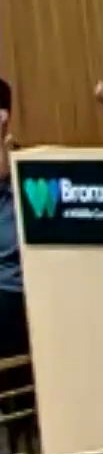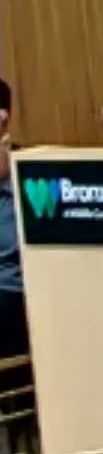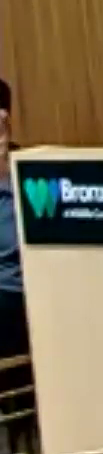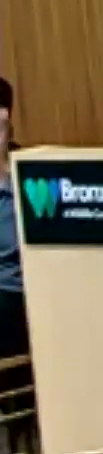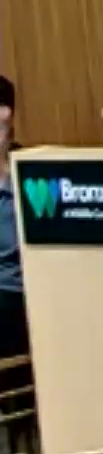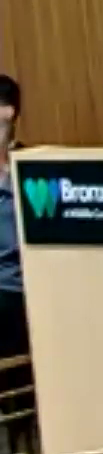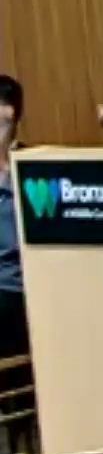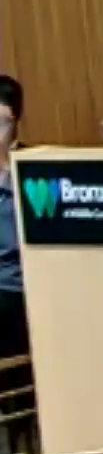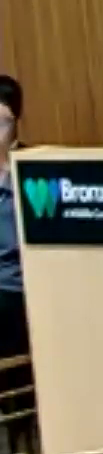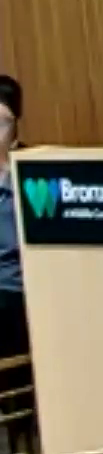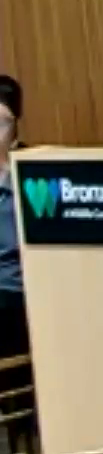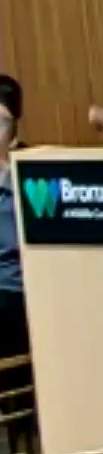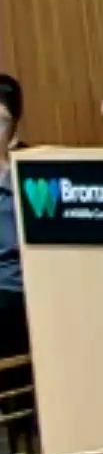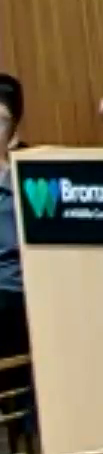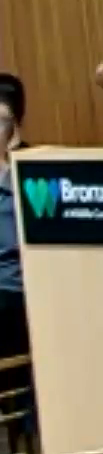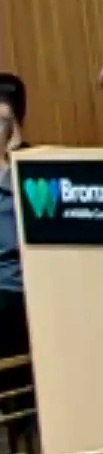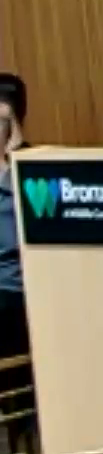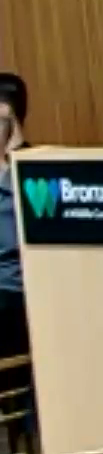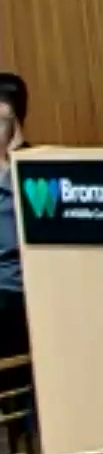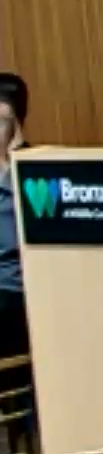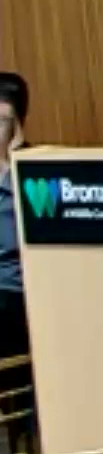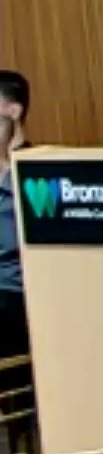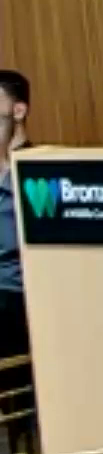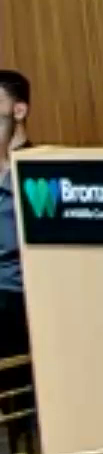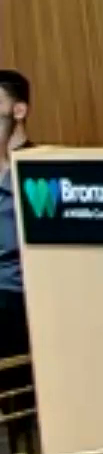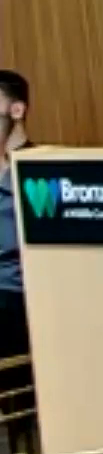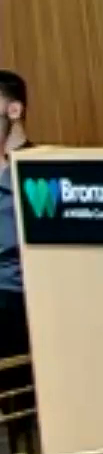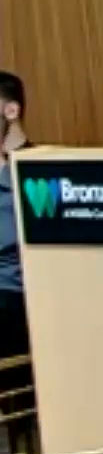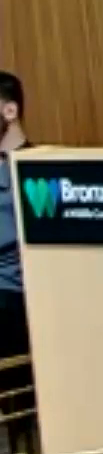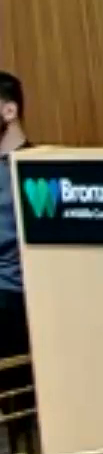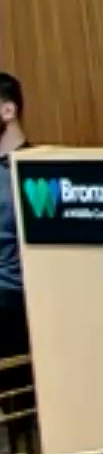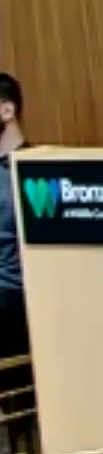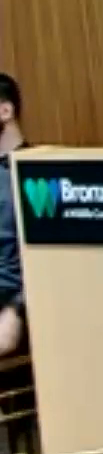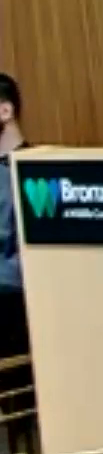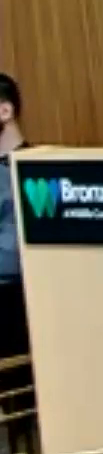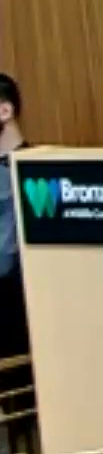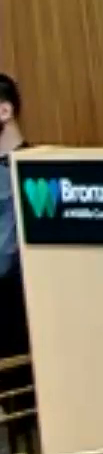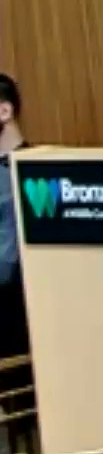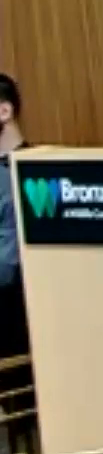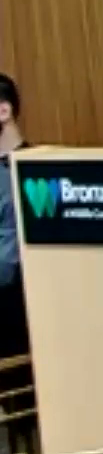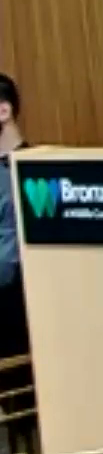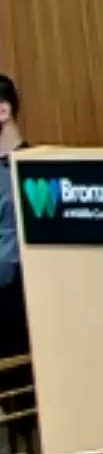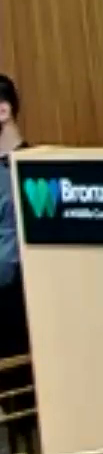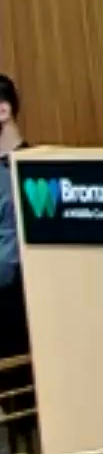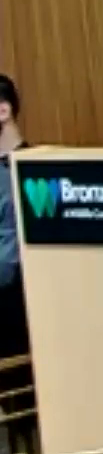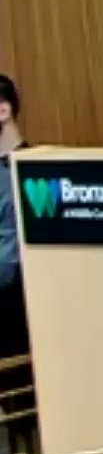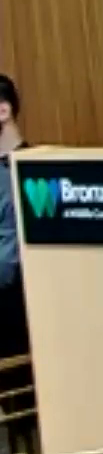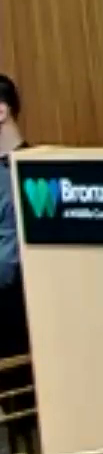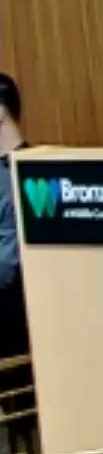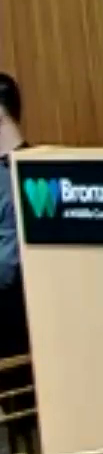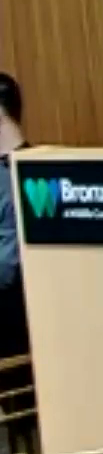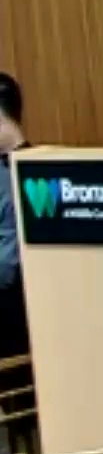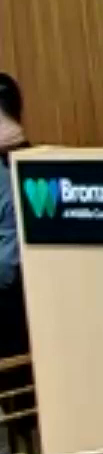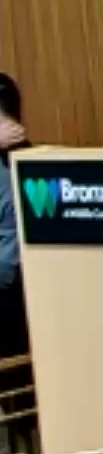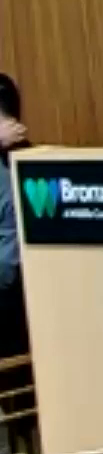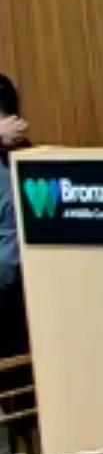but living in a constant fear of arbitrarily losing your home or a person with a disability living in fear because they were defending their right